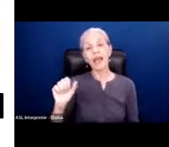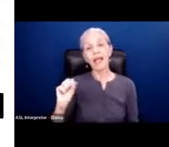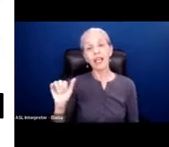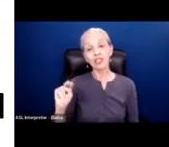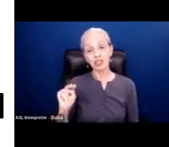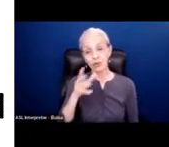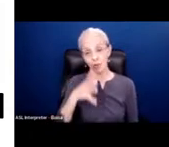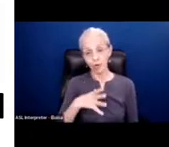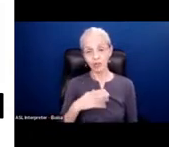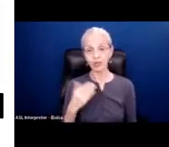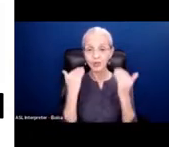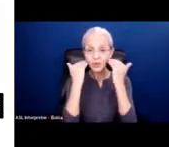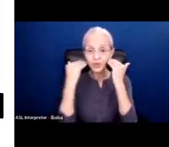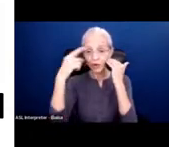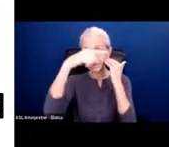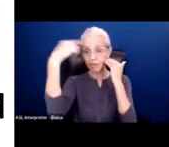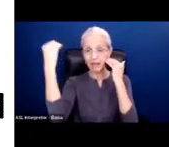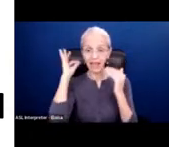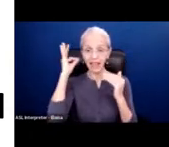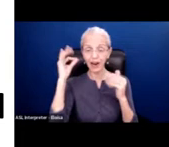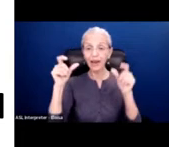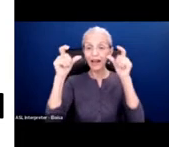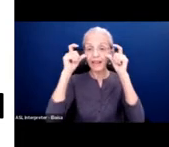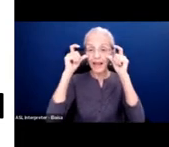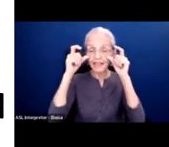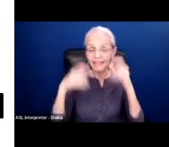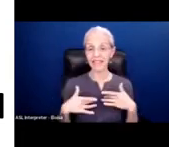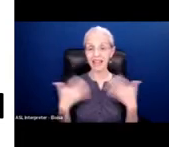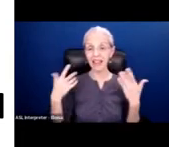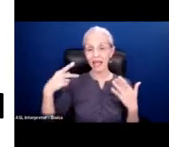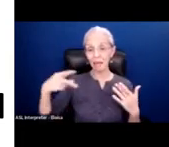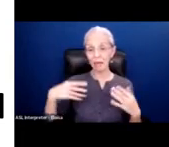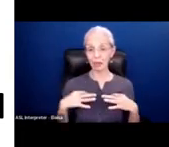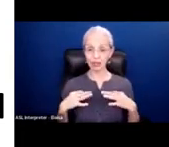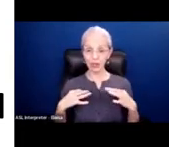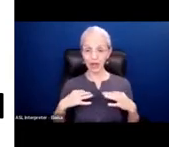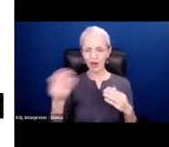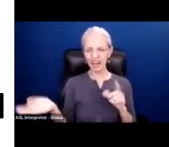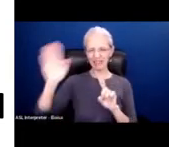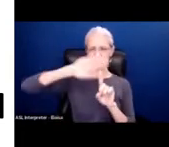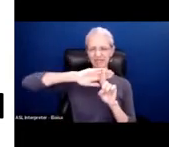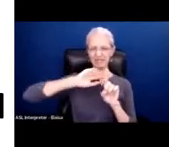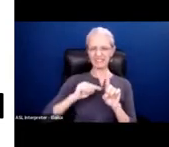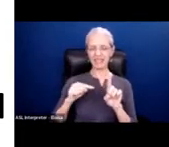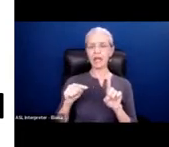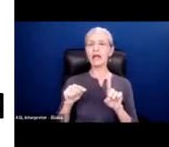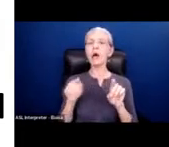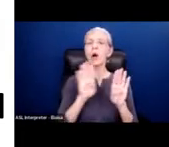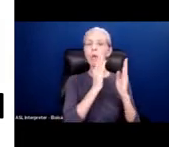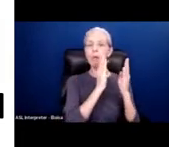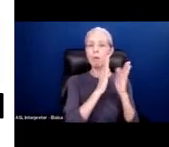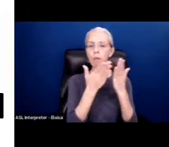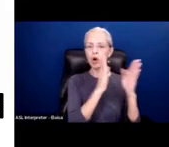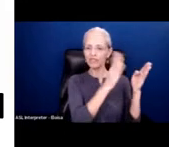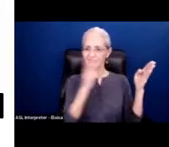hair. I'm wearing glasses and a light purple sweater. Behind me is a brown bookshelf. And because everyone shared